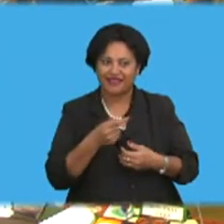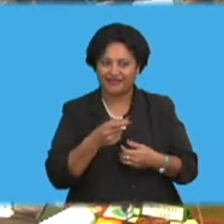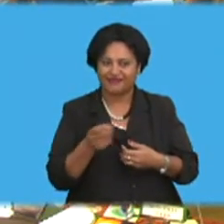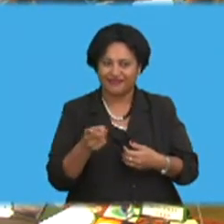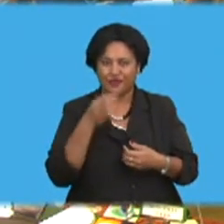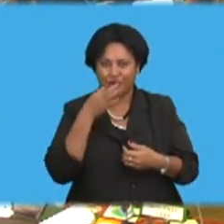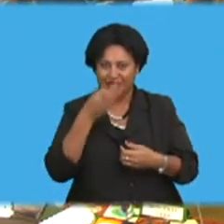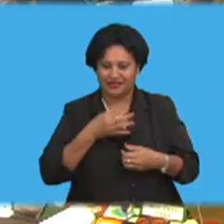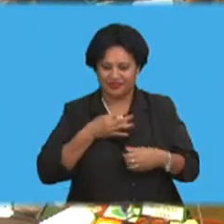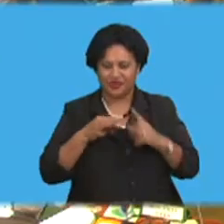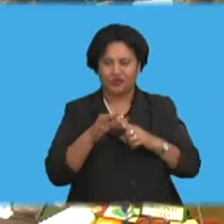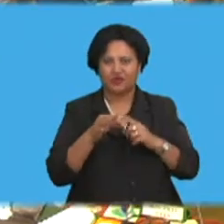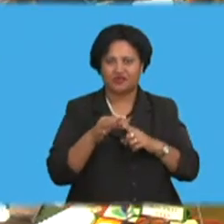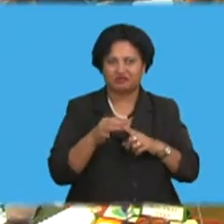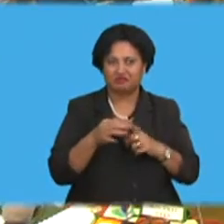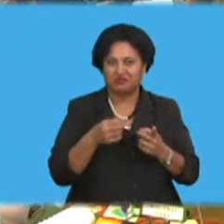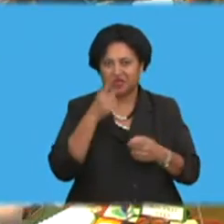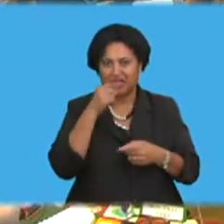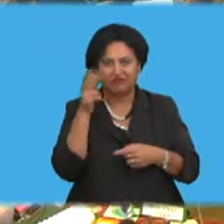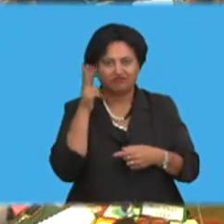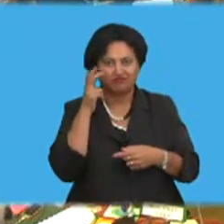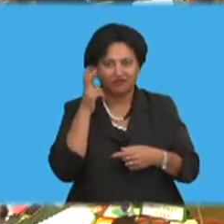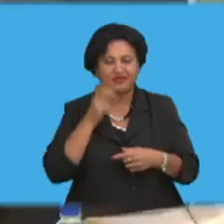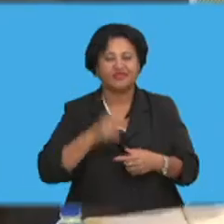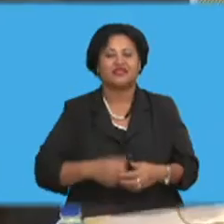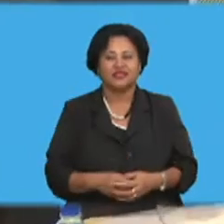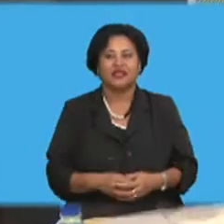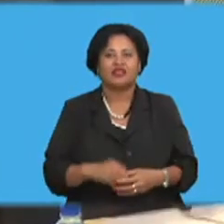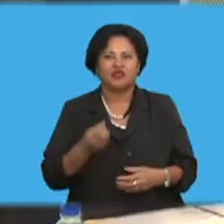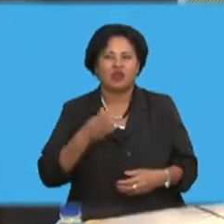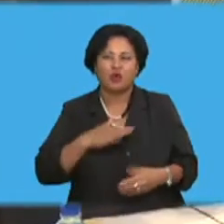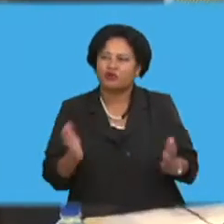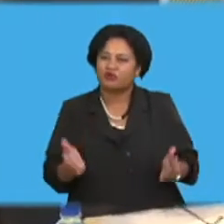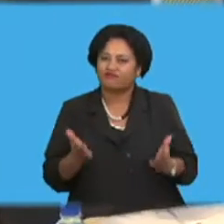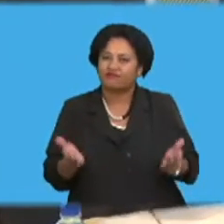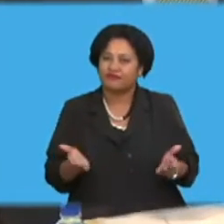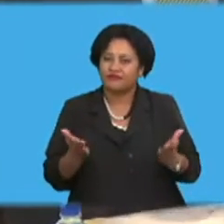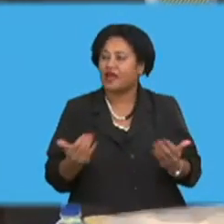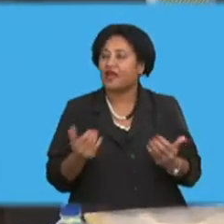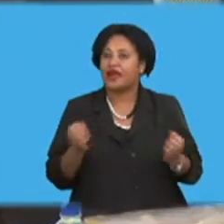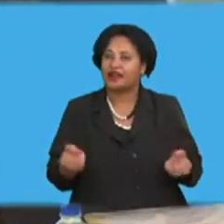is raised. And through you, Madam Speaker, I wish to encourage the students of